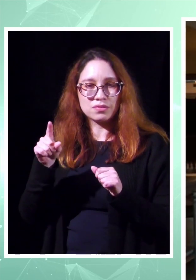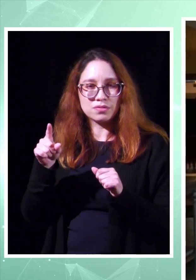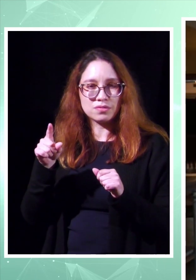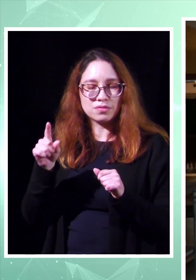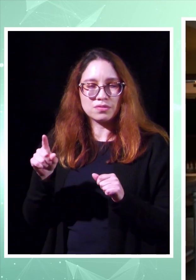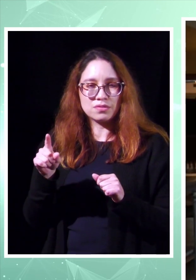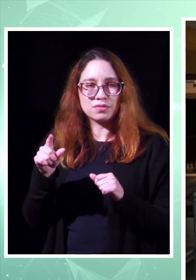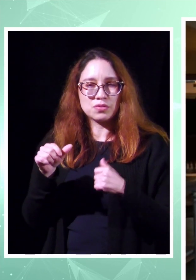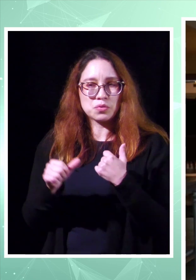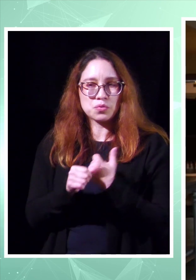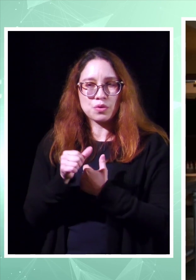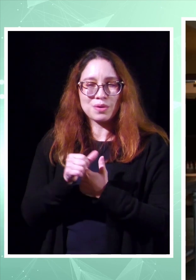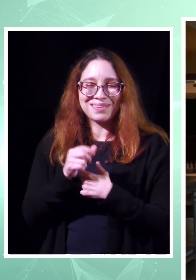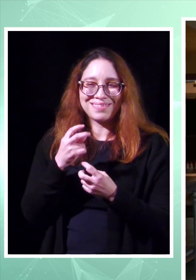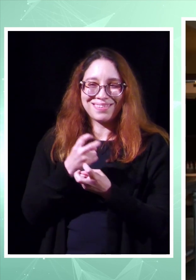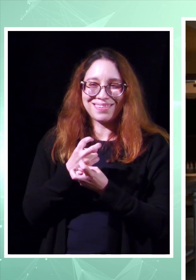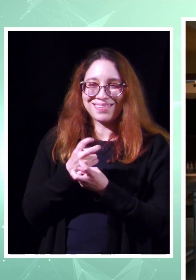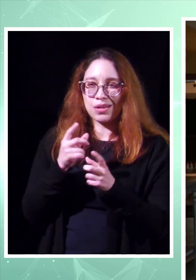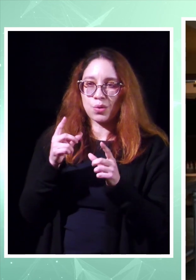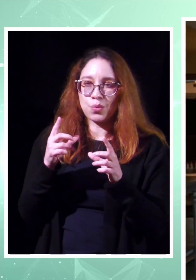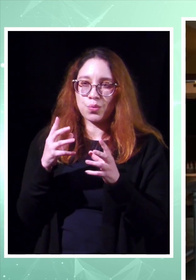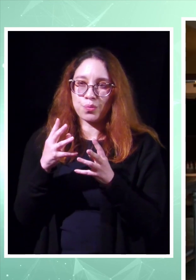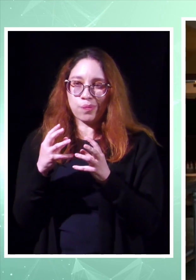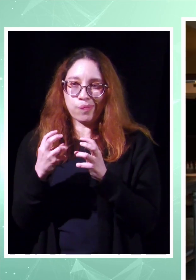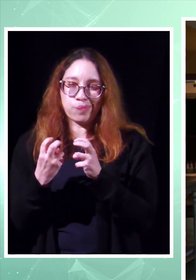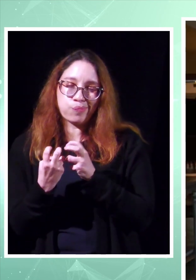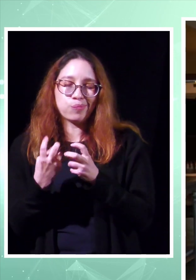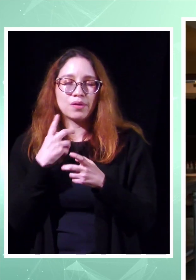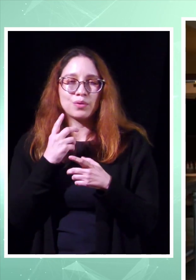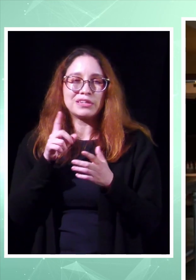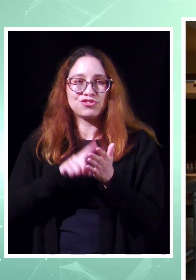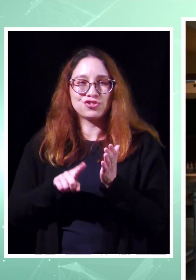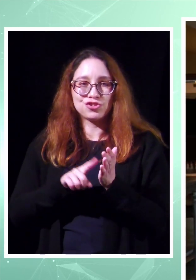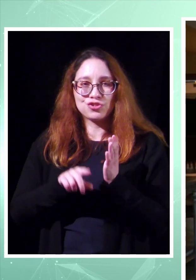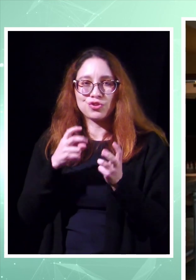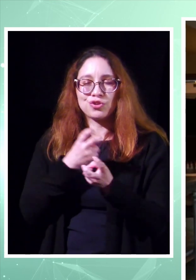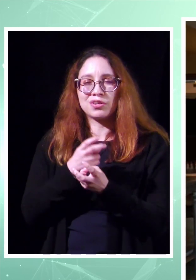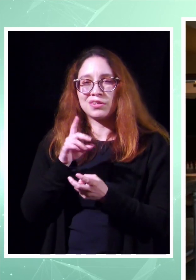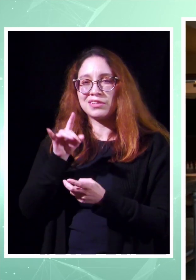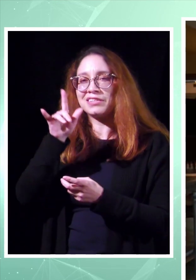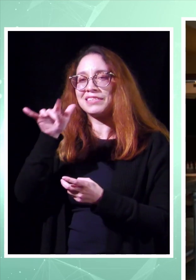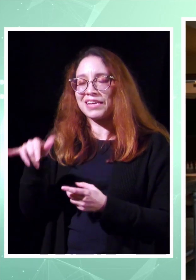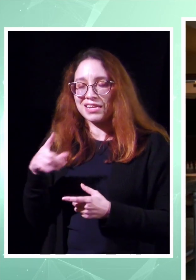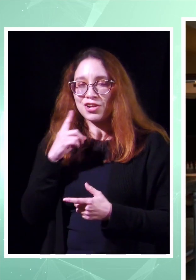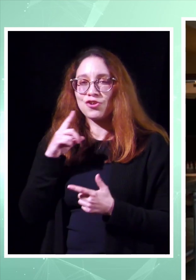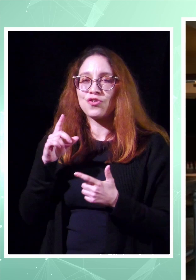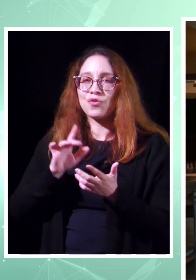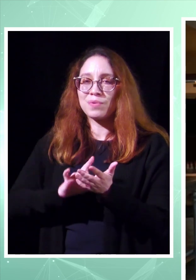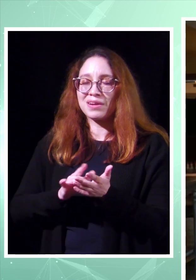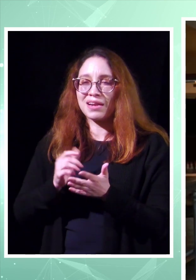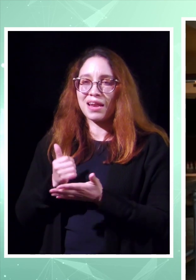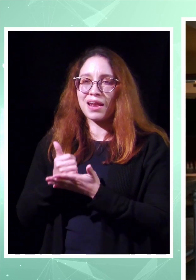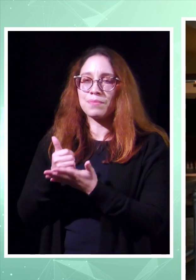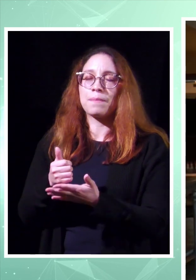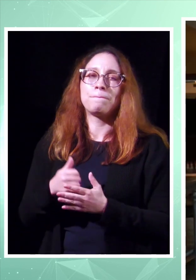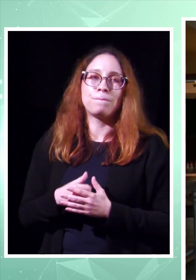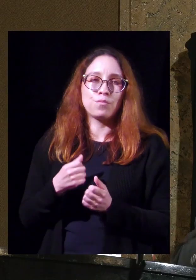at risk of thinning bones, that we can check it with a bone density scan, and there are medicines out there which can help beef them